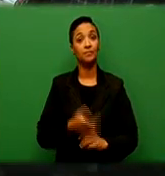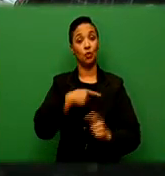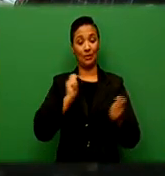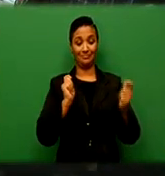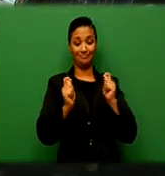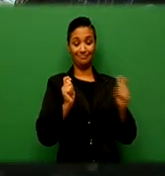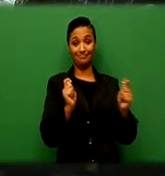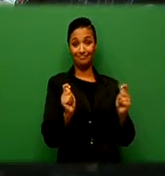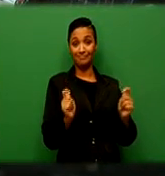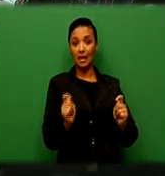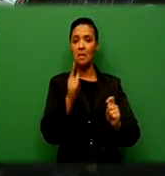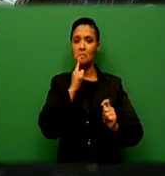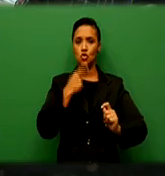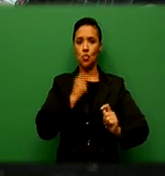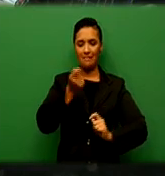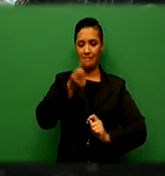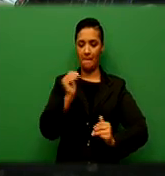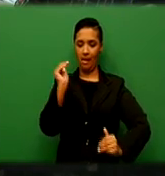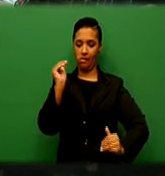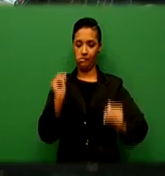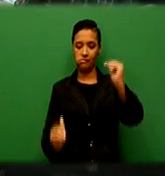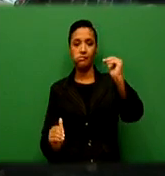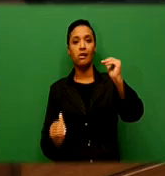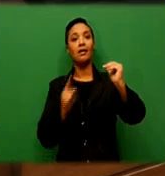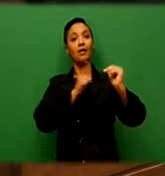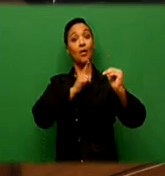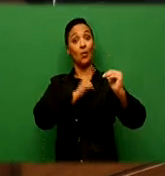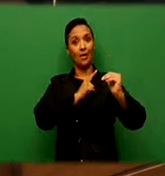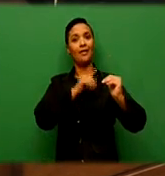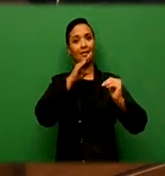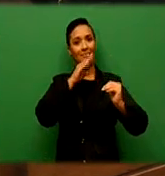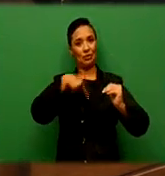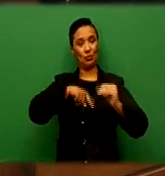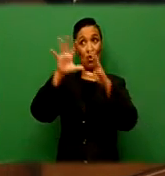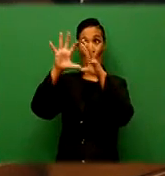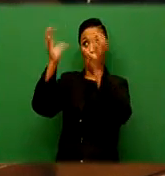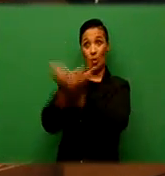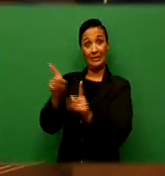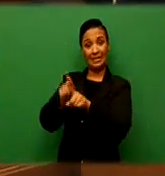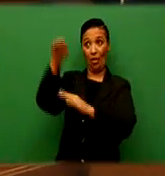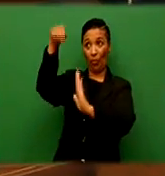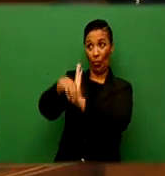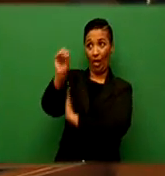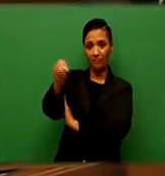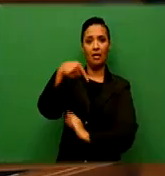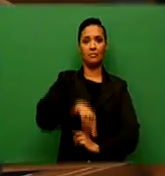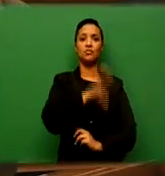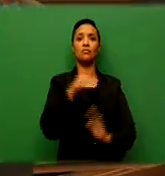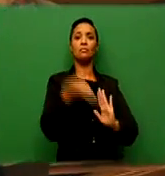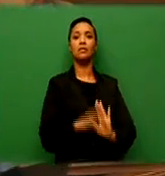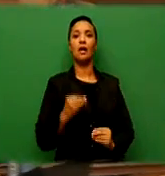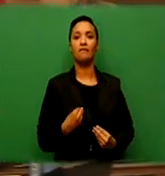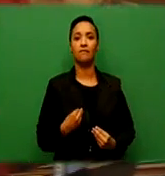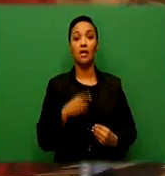is expected to remain low, particularly in the context of declining global trade. While the current